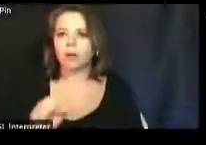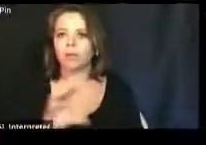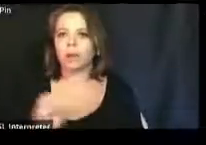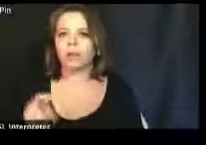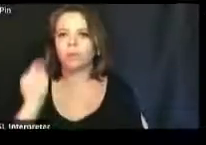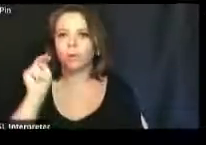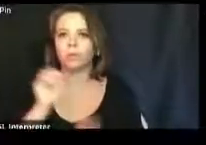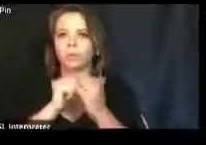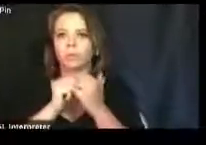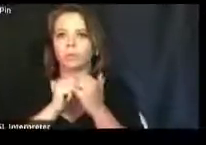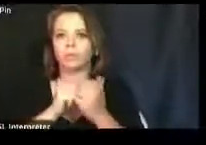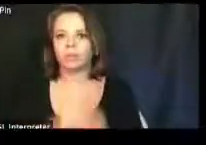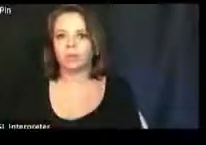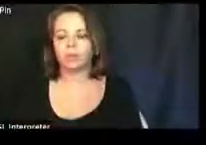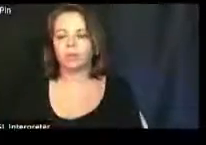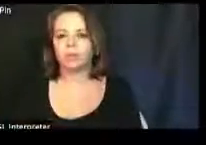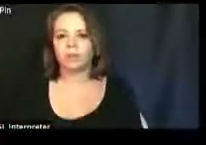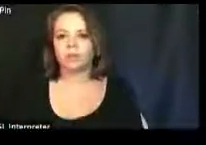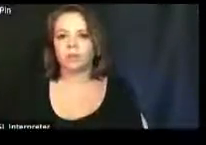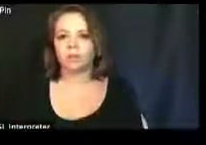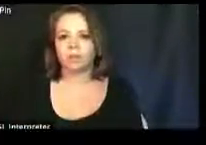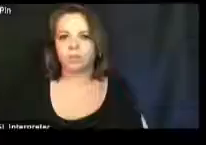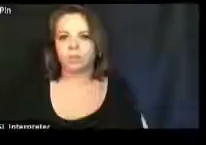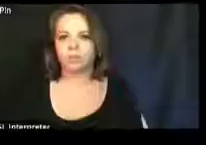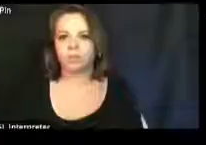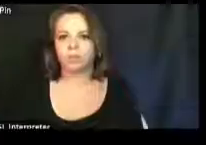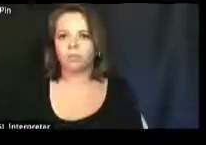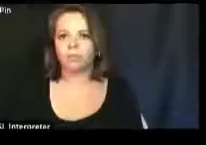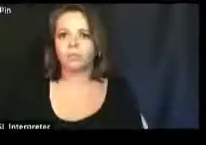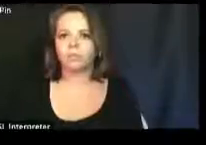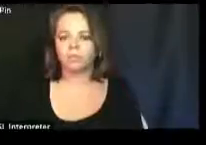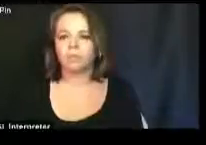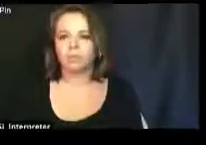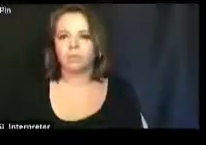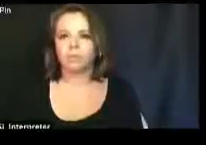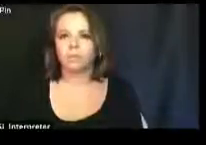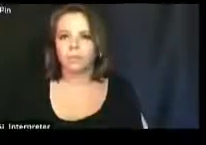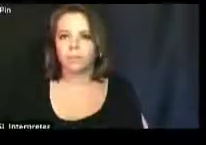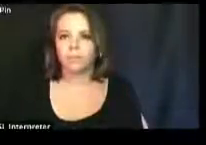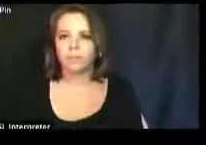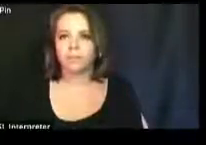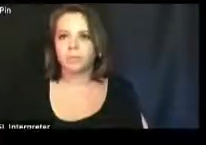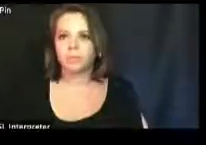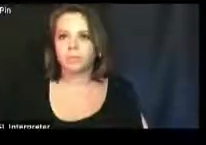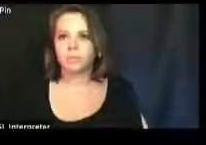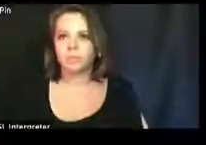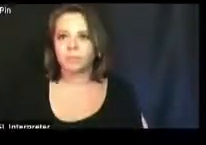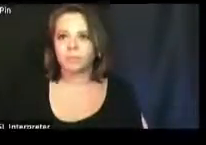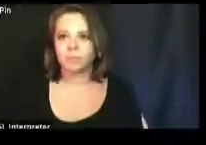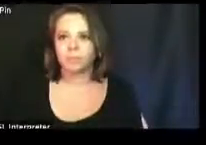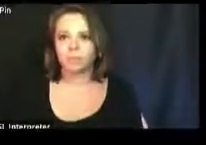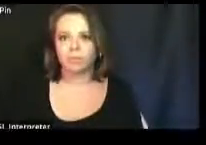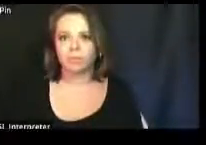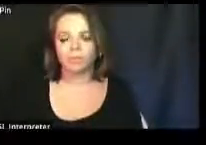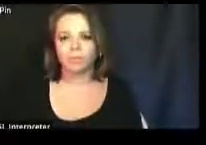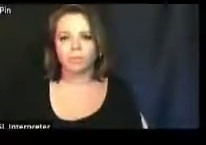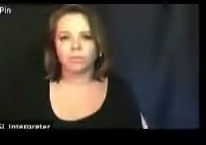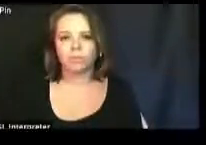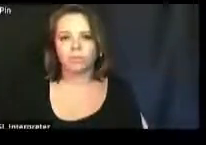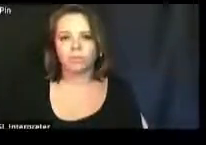and a specific needs. It's more parks, more garbage cans, and rent